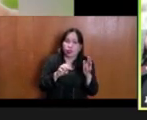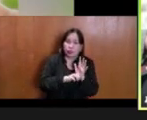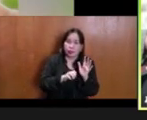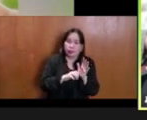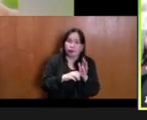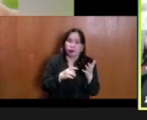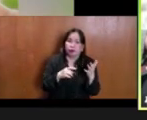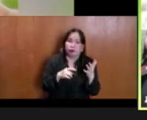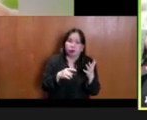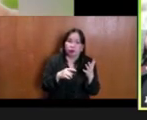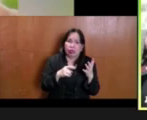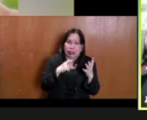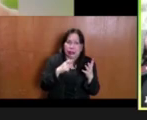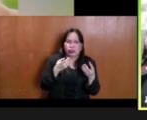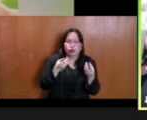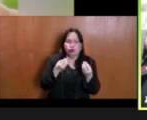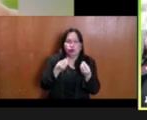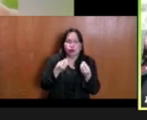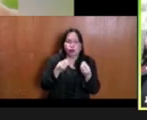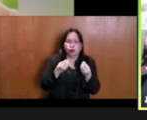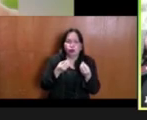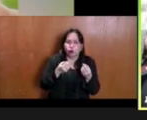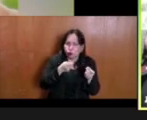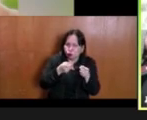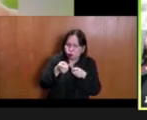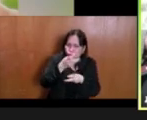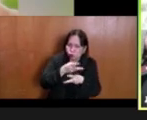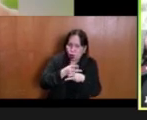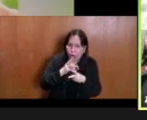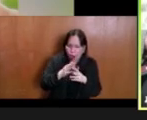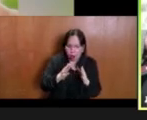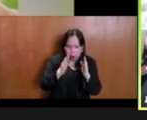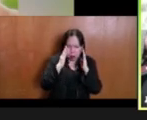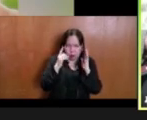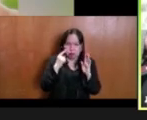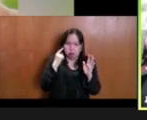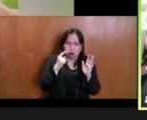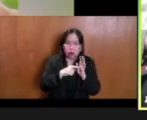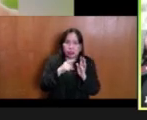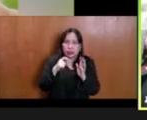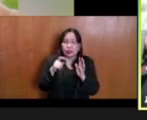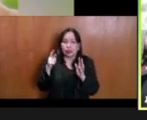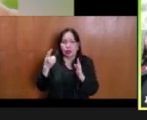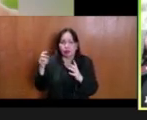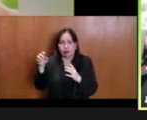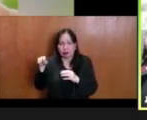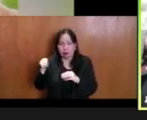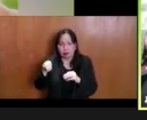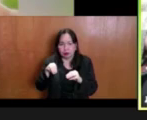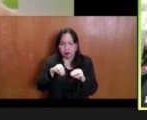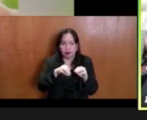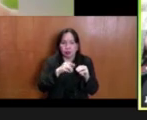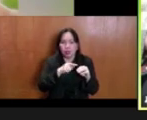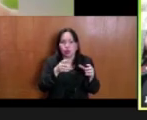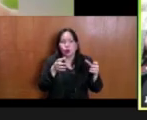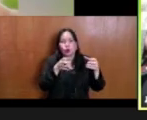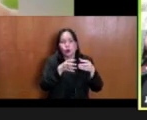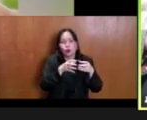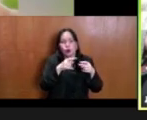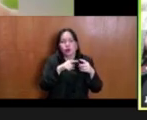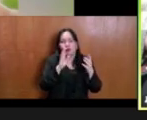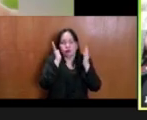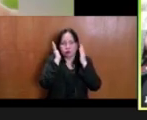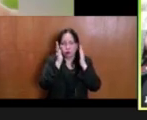occurrence, we have to address that. And to efficiently address that, we have to move into the other sector, going